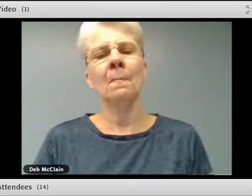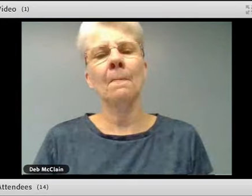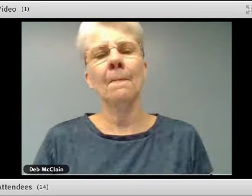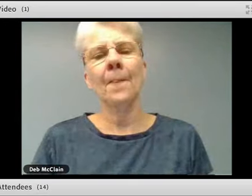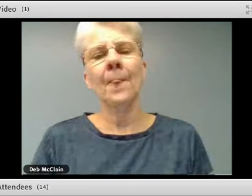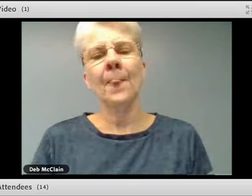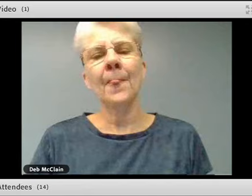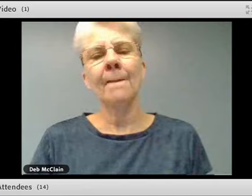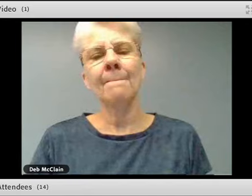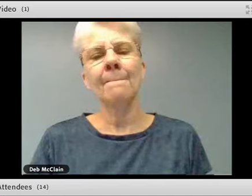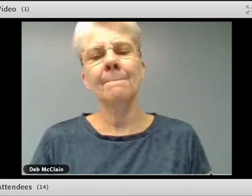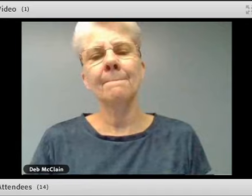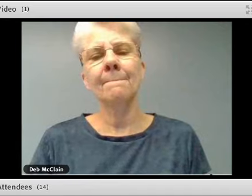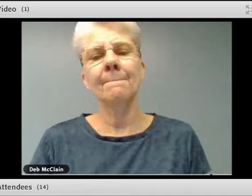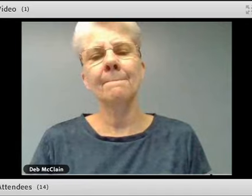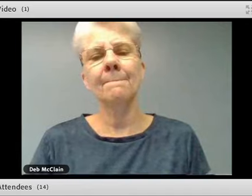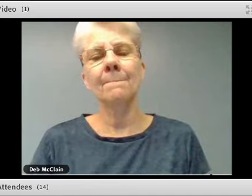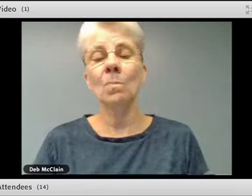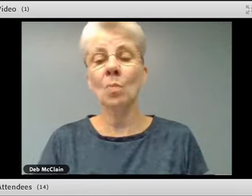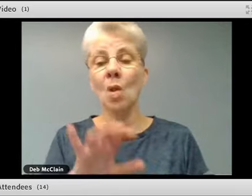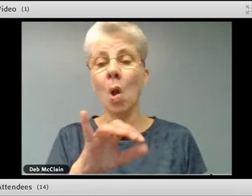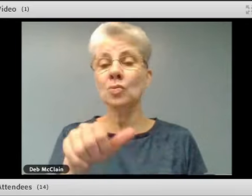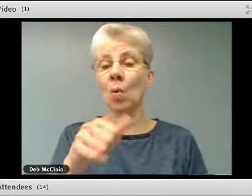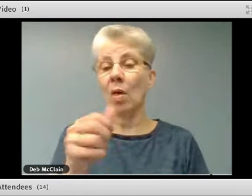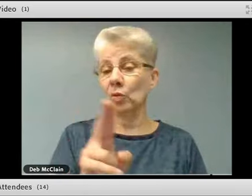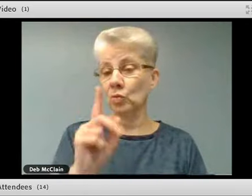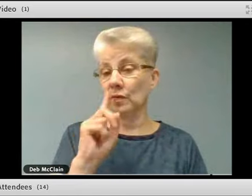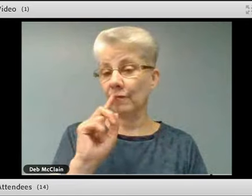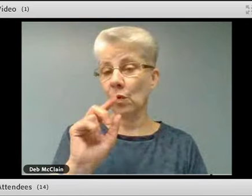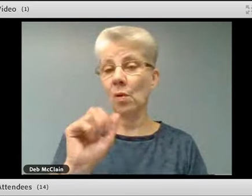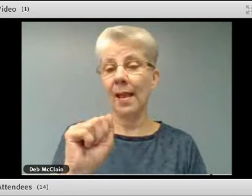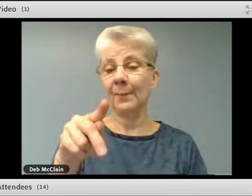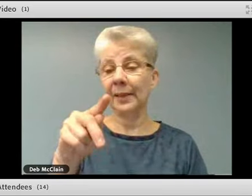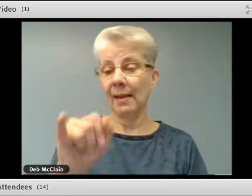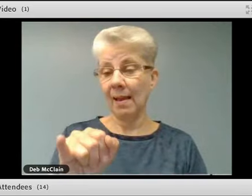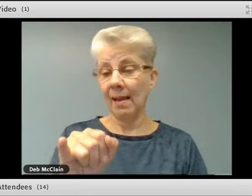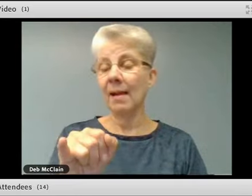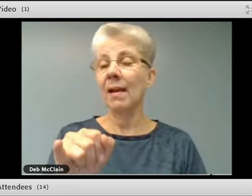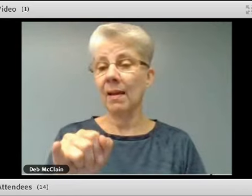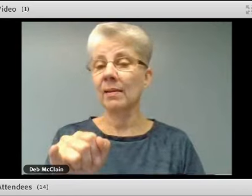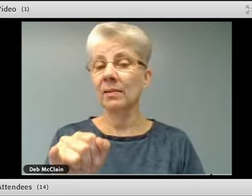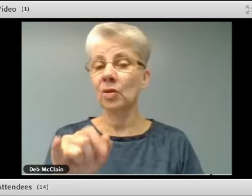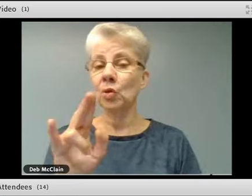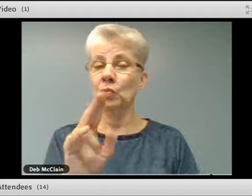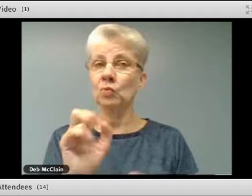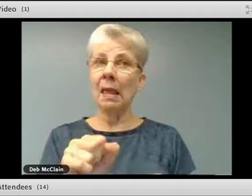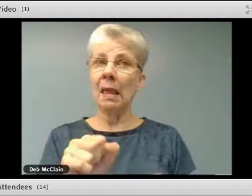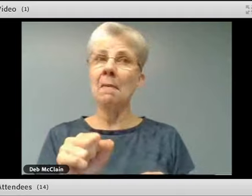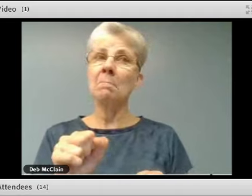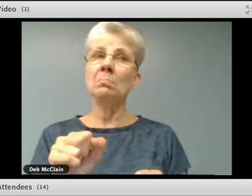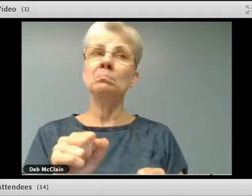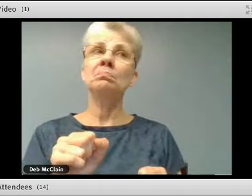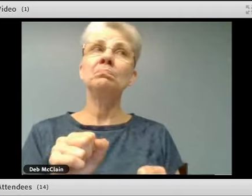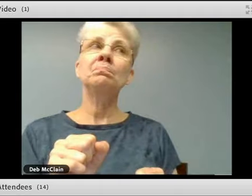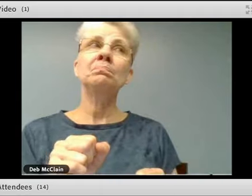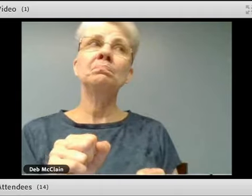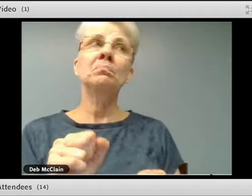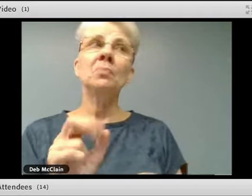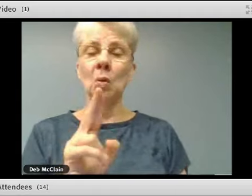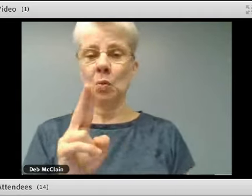There's also other uses for the API that you can